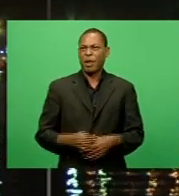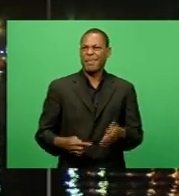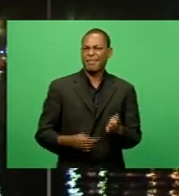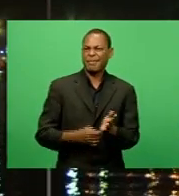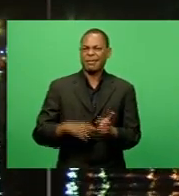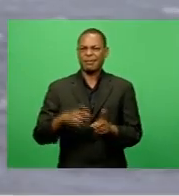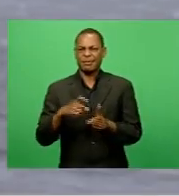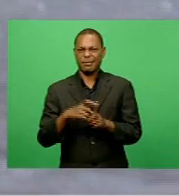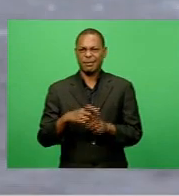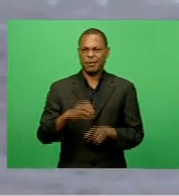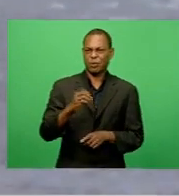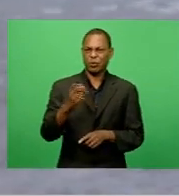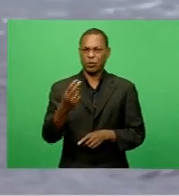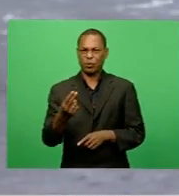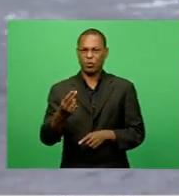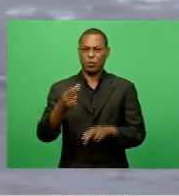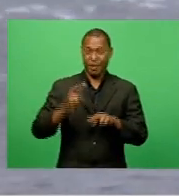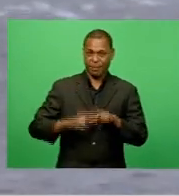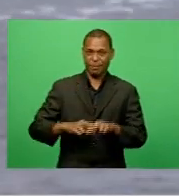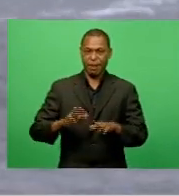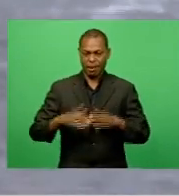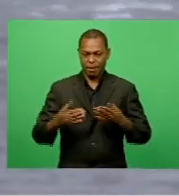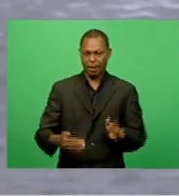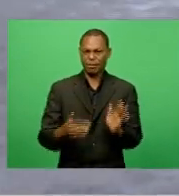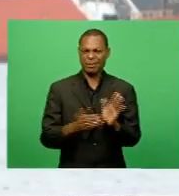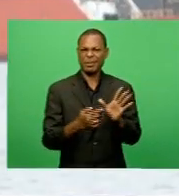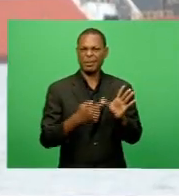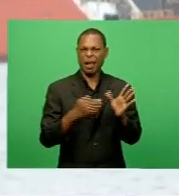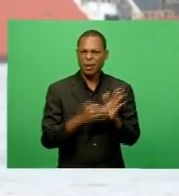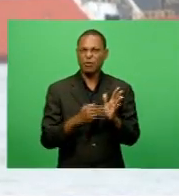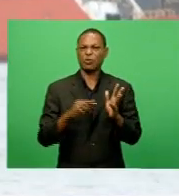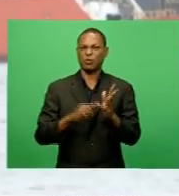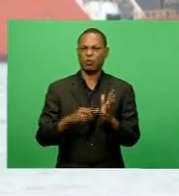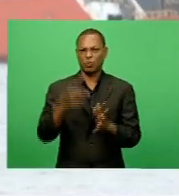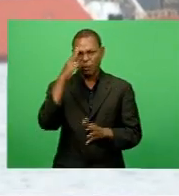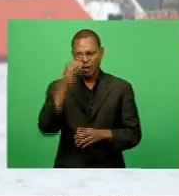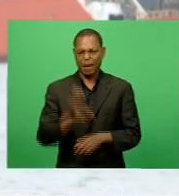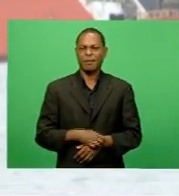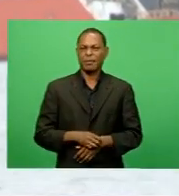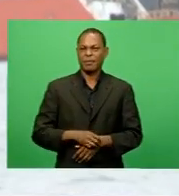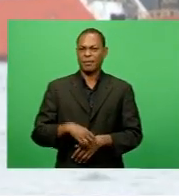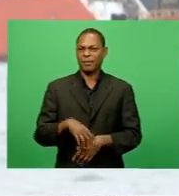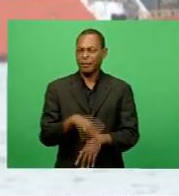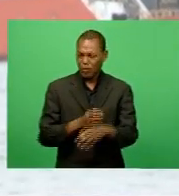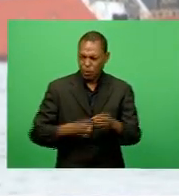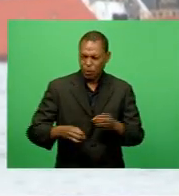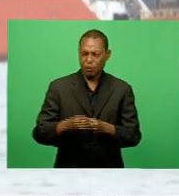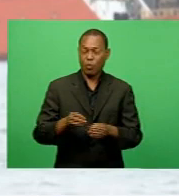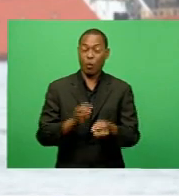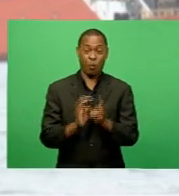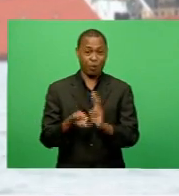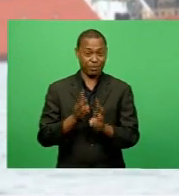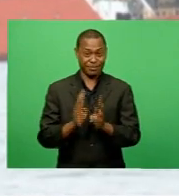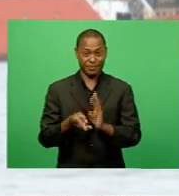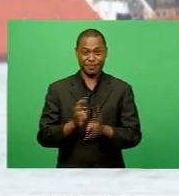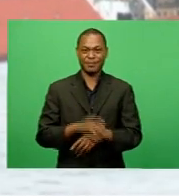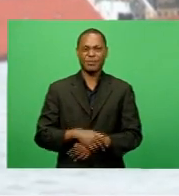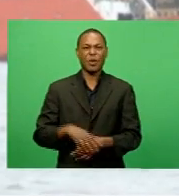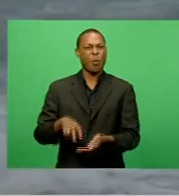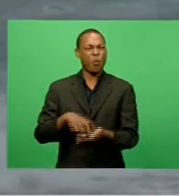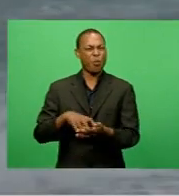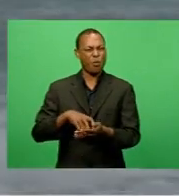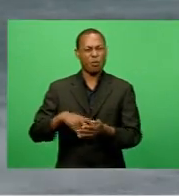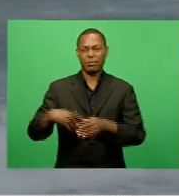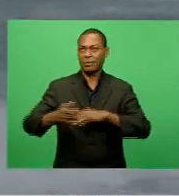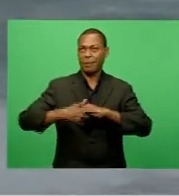TD03F has been named TC Zazu by the Nandi Weather Office this afternoon. The system is a weak Category 1